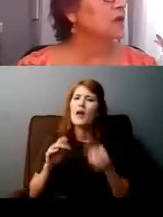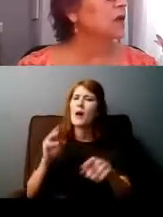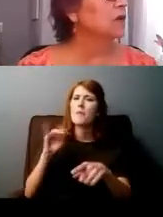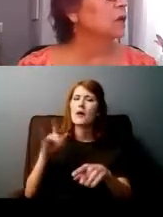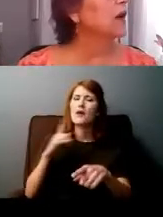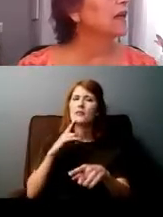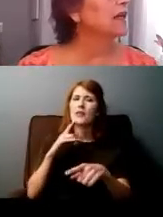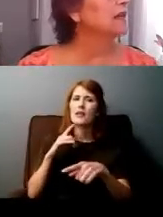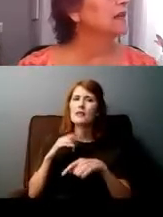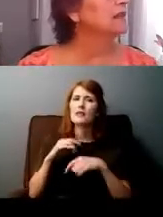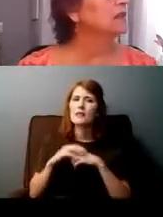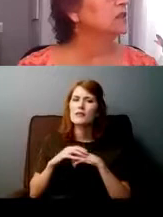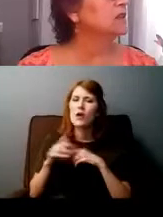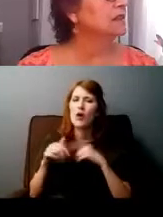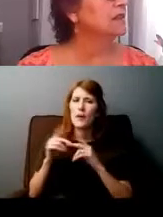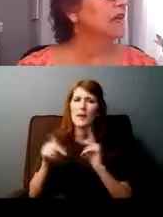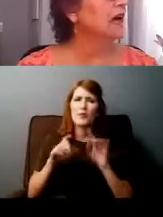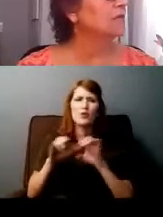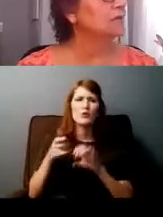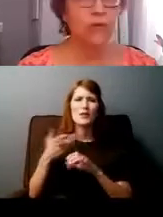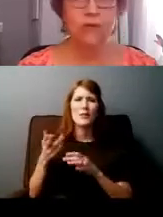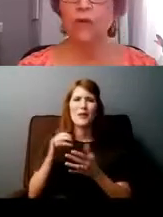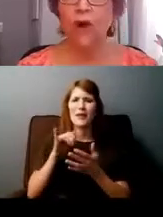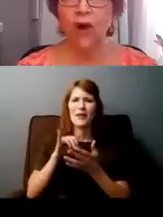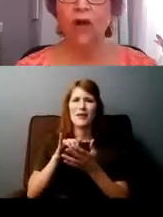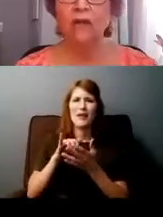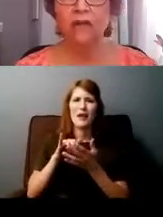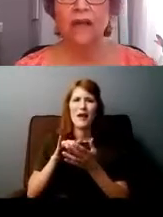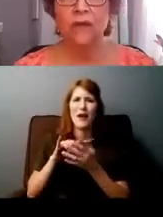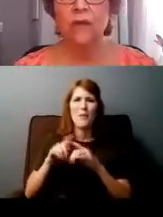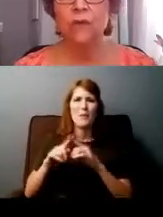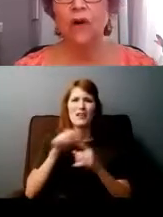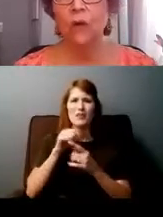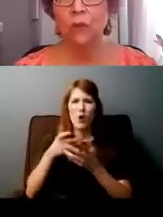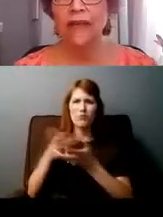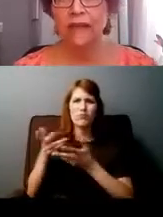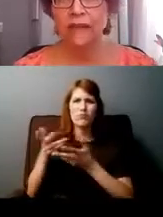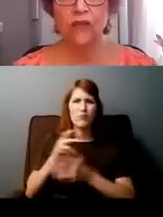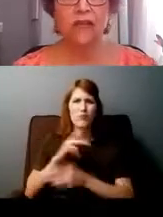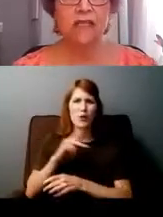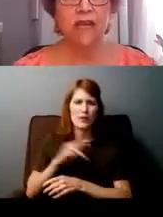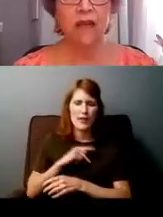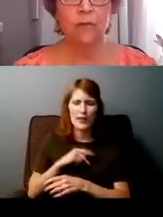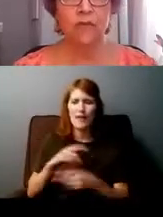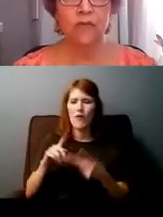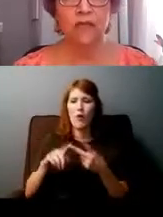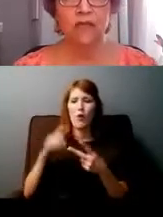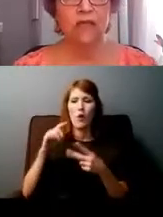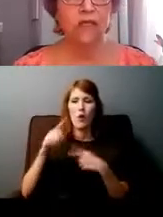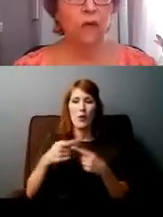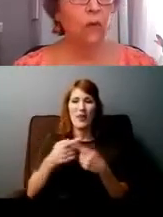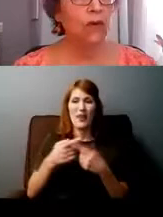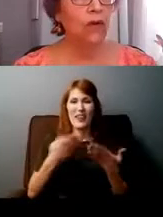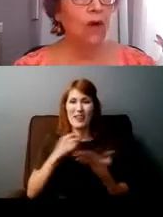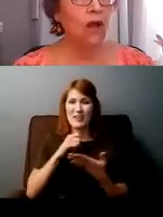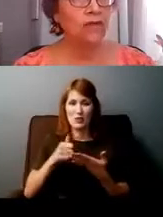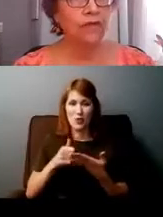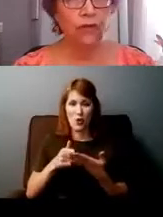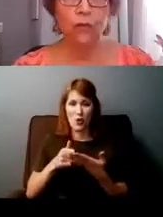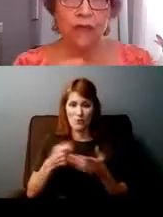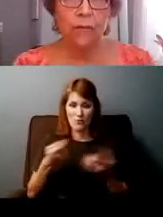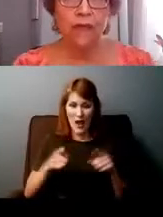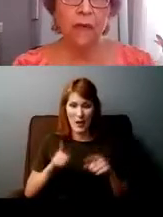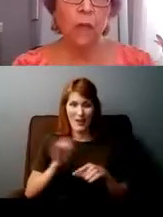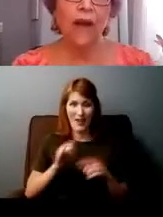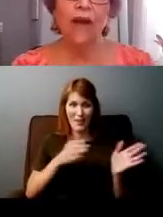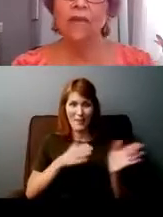things don't go your way, Caitlin, yeah, those are all really good examples. So all of